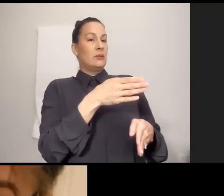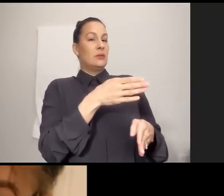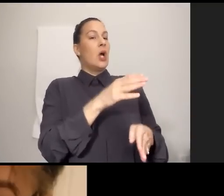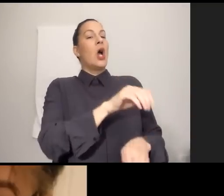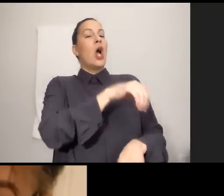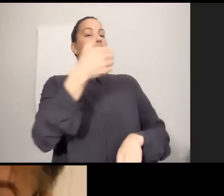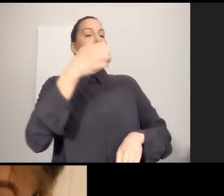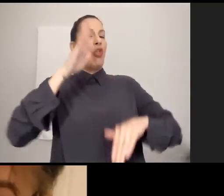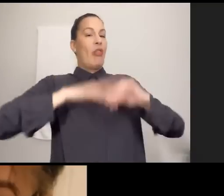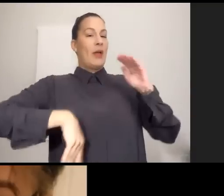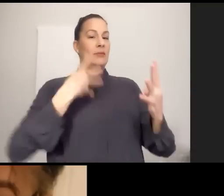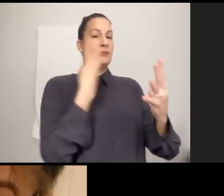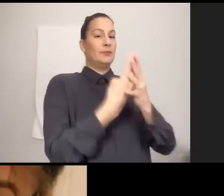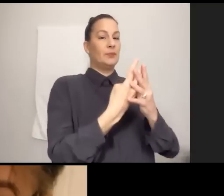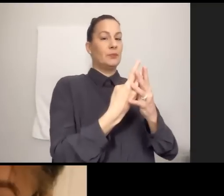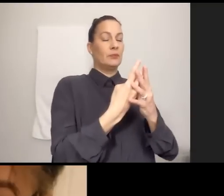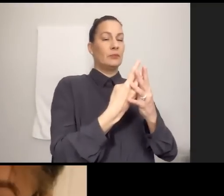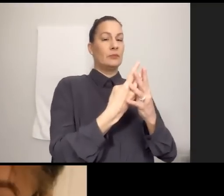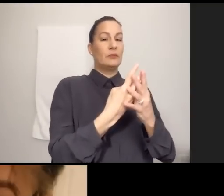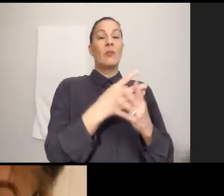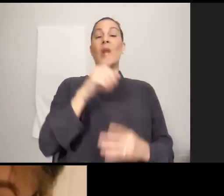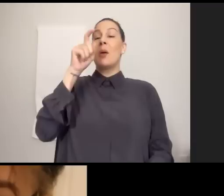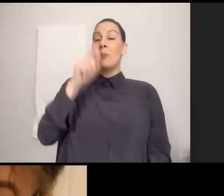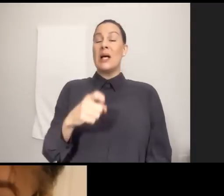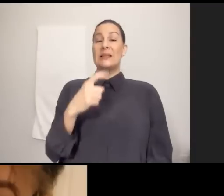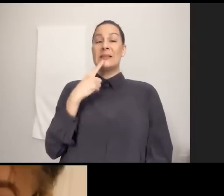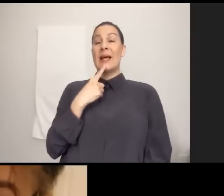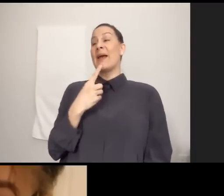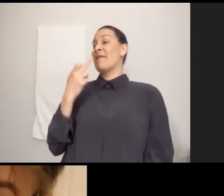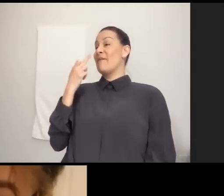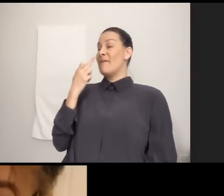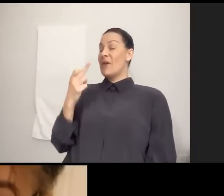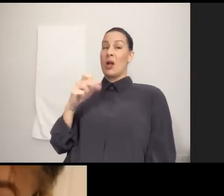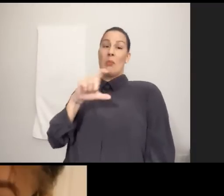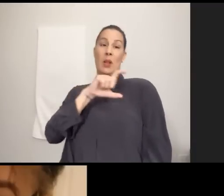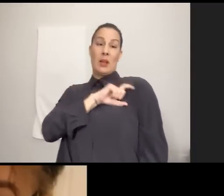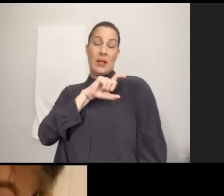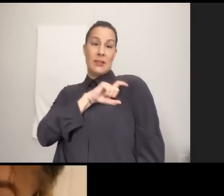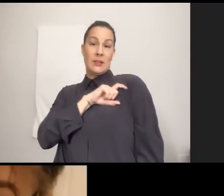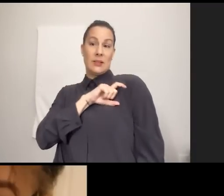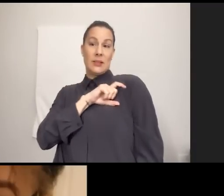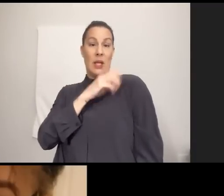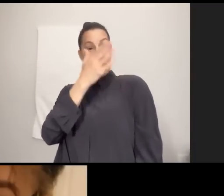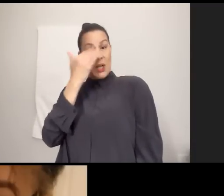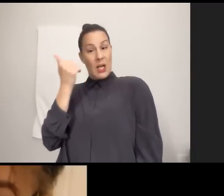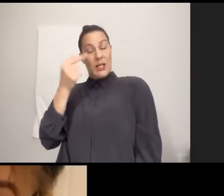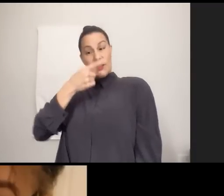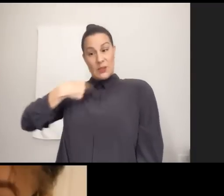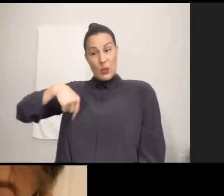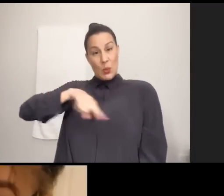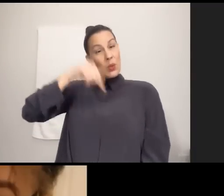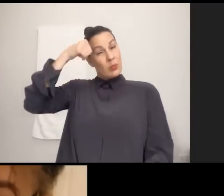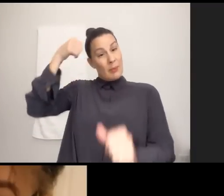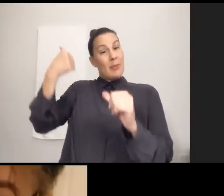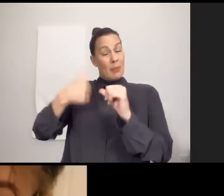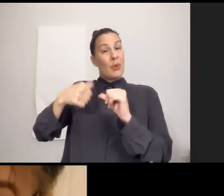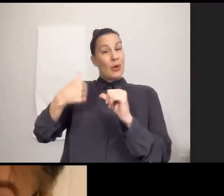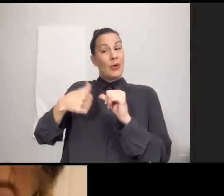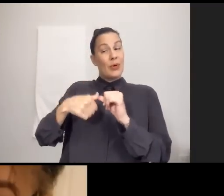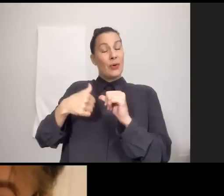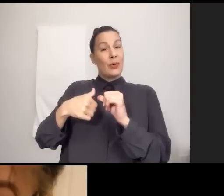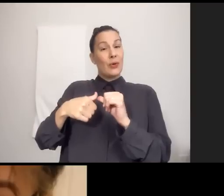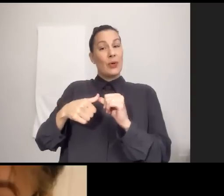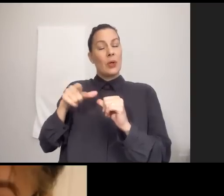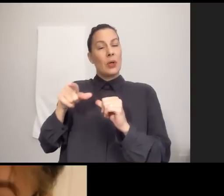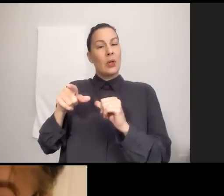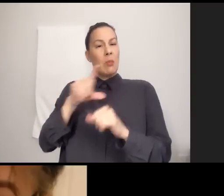We believe we must say fuck the police because, as comrades of critical resistance have reminded us, instances of police